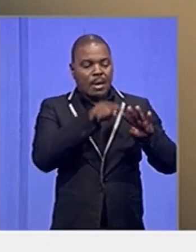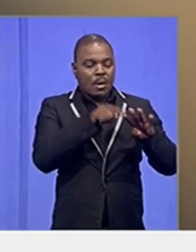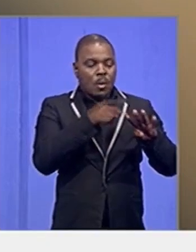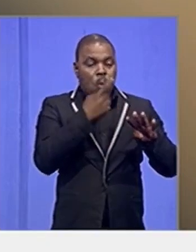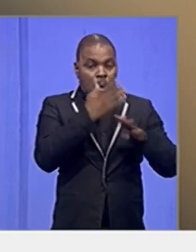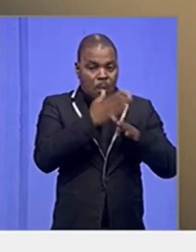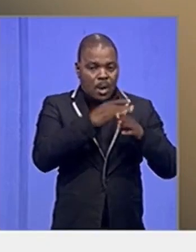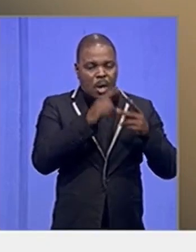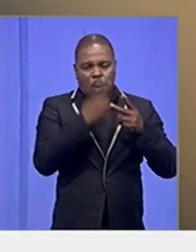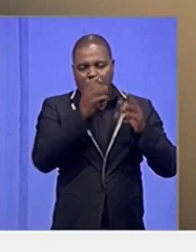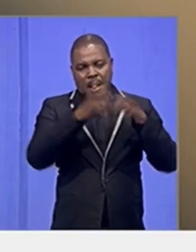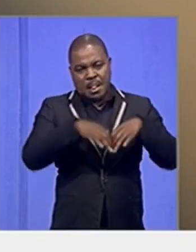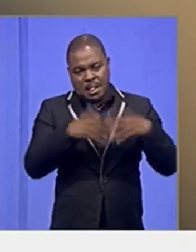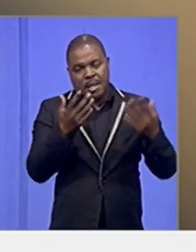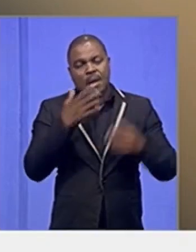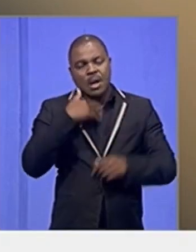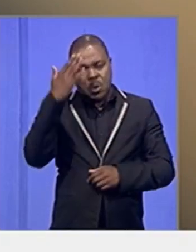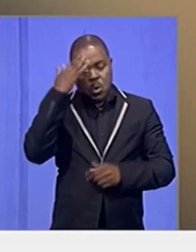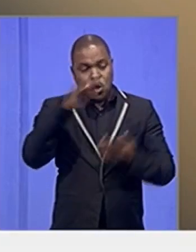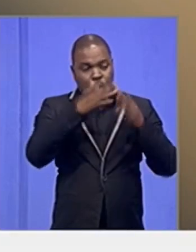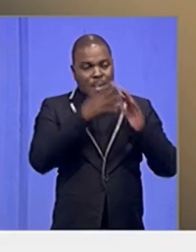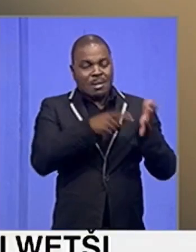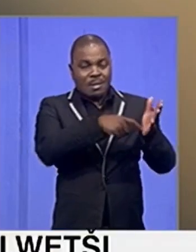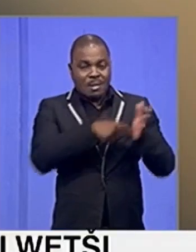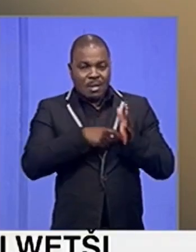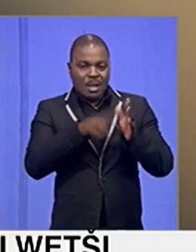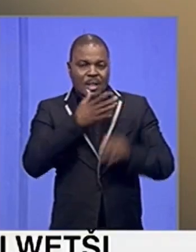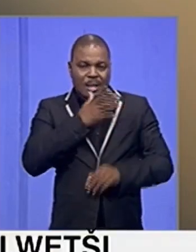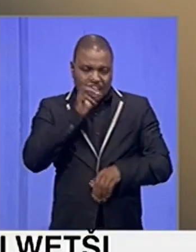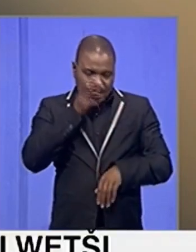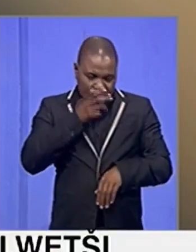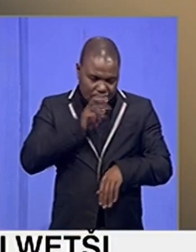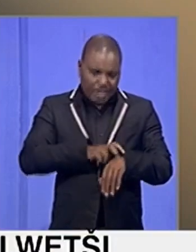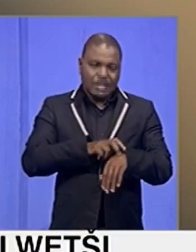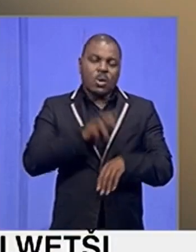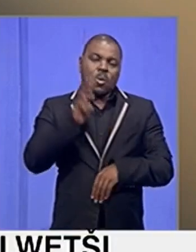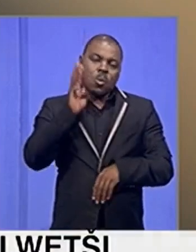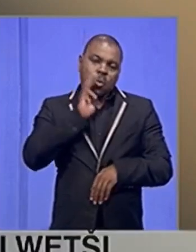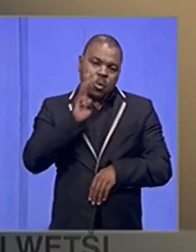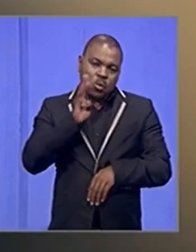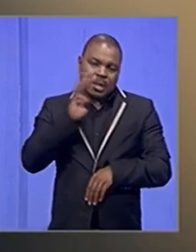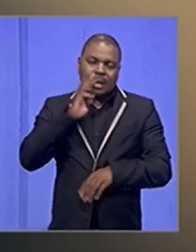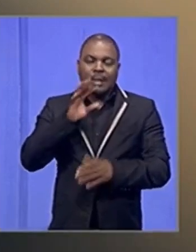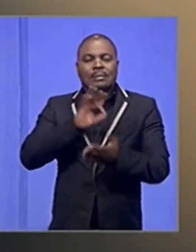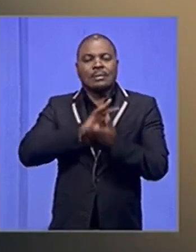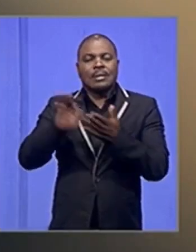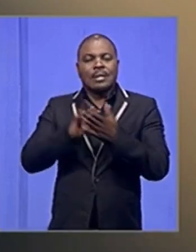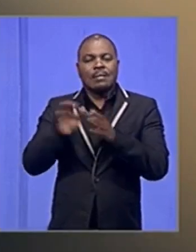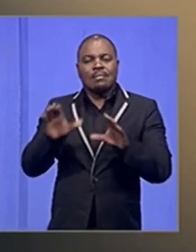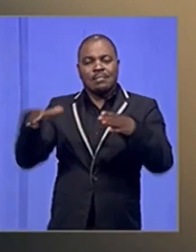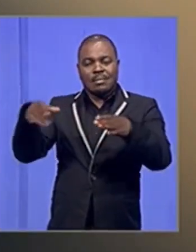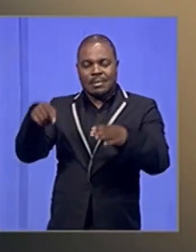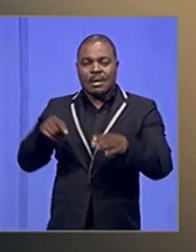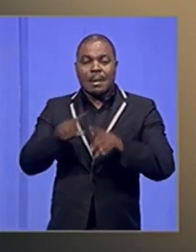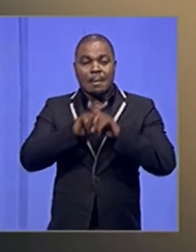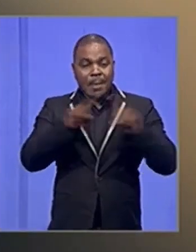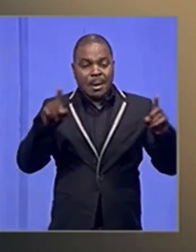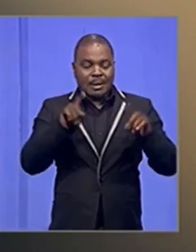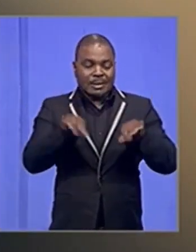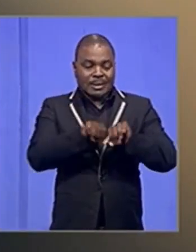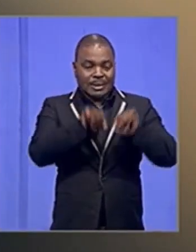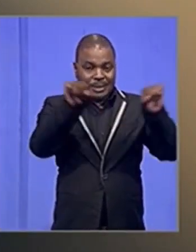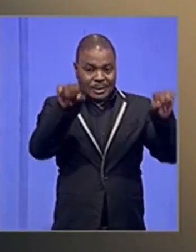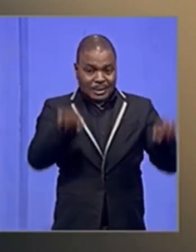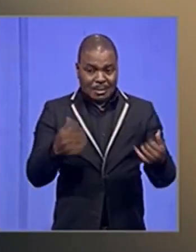We have learned that the community's demand is that of bulk water supply from the water treatment works. However, the bulk water system in